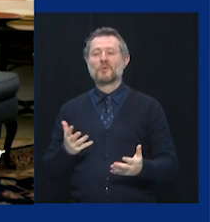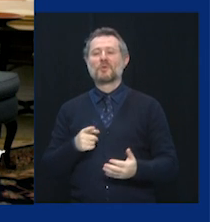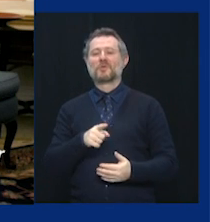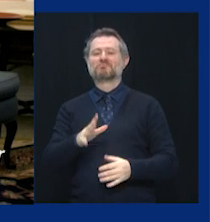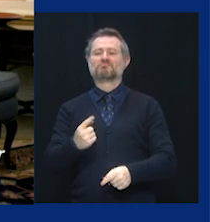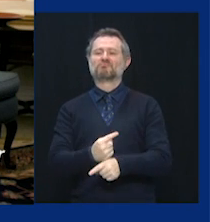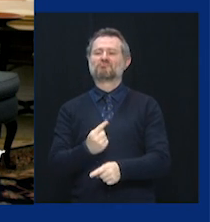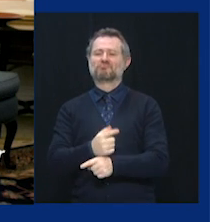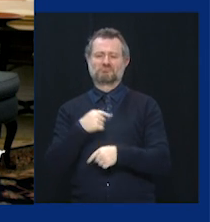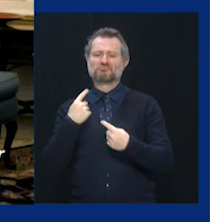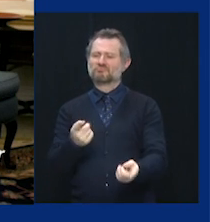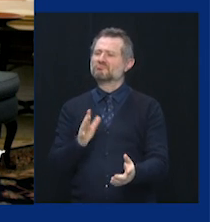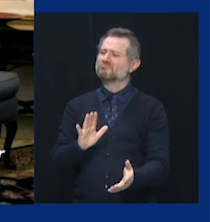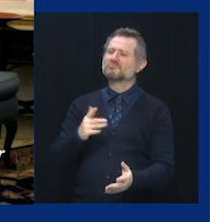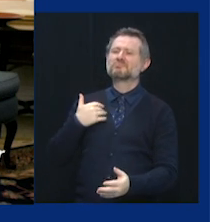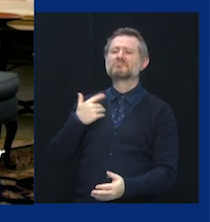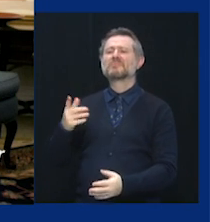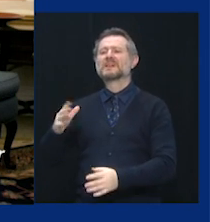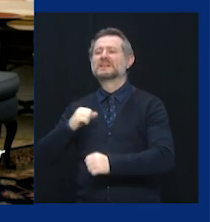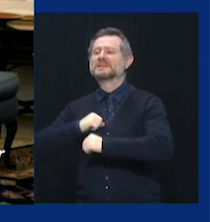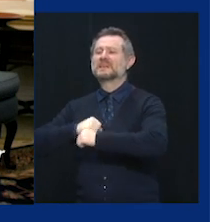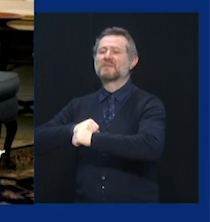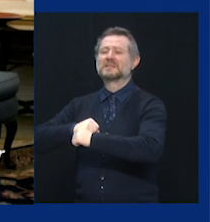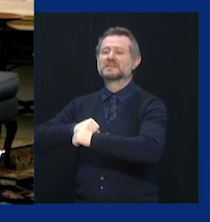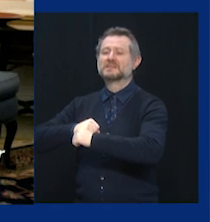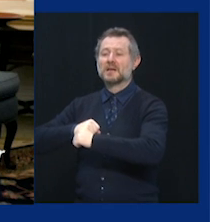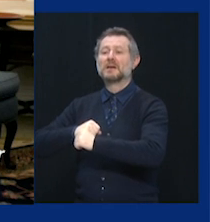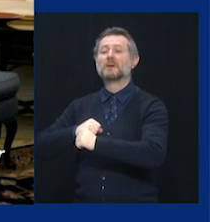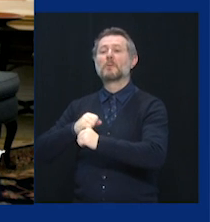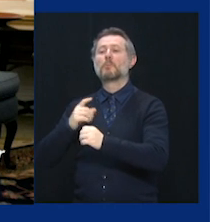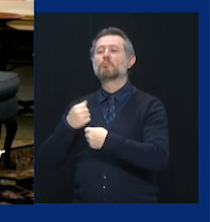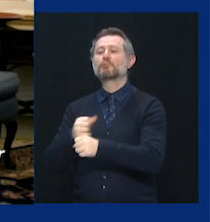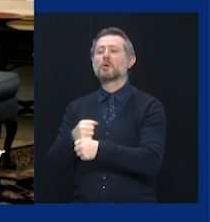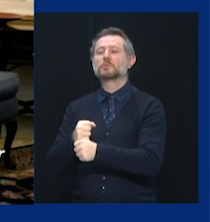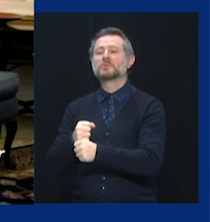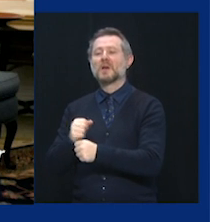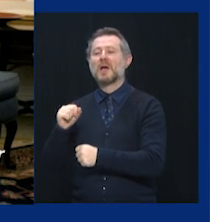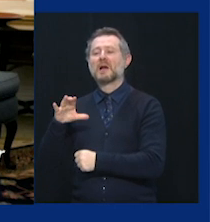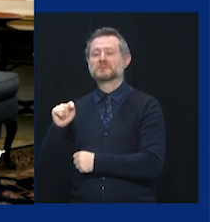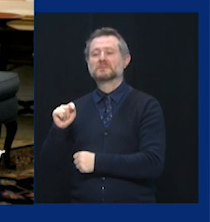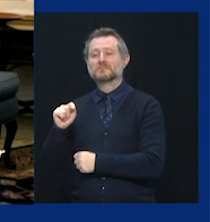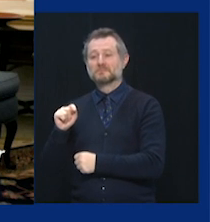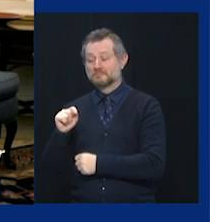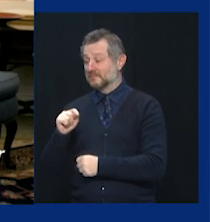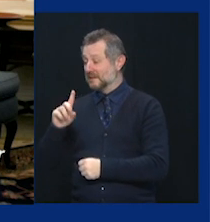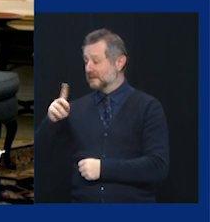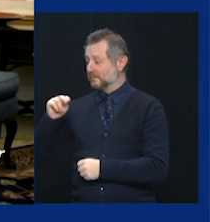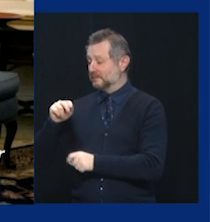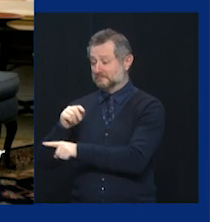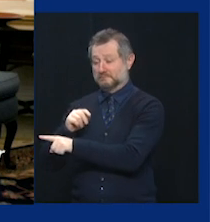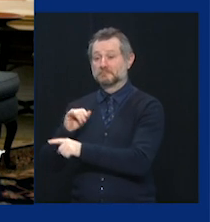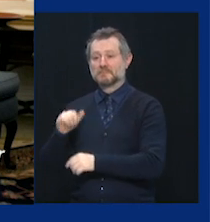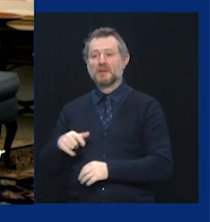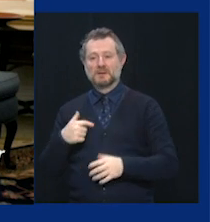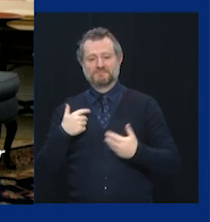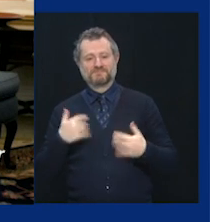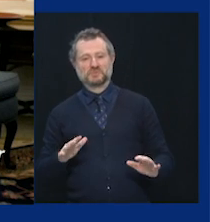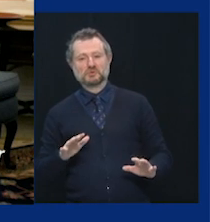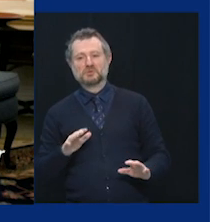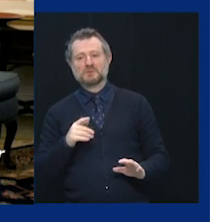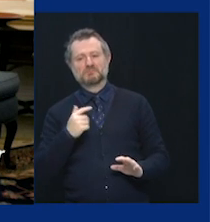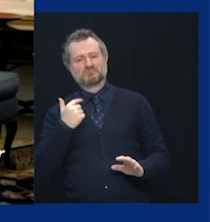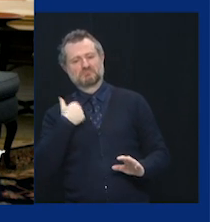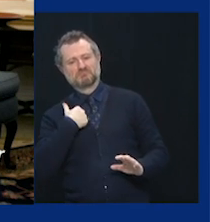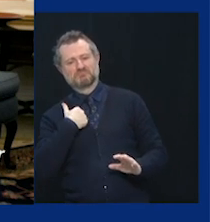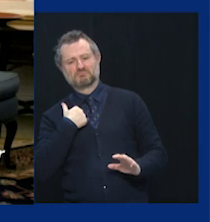Defense Production Act. I had a number of conversations and statements going back over a year urging